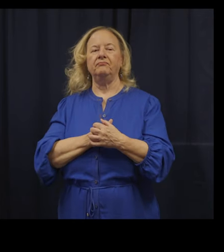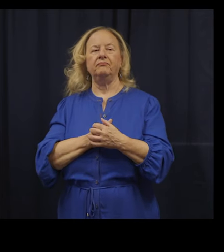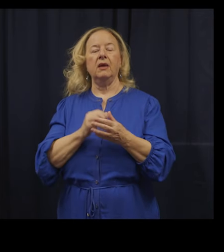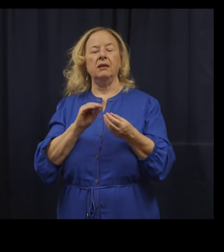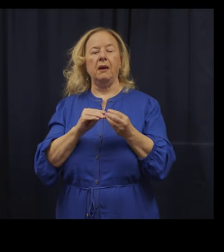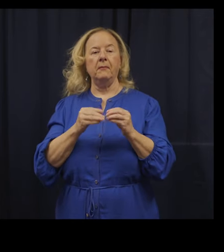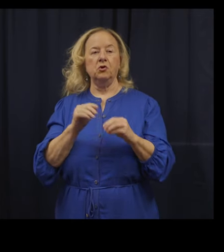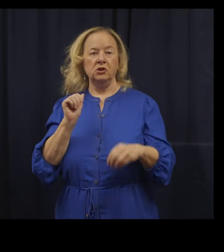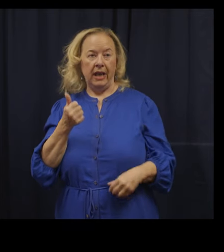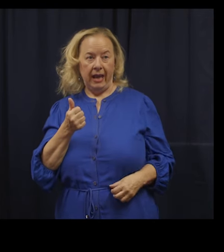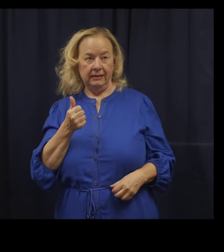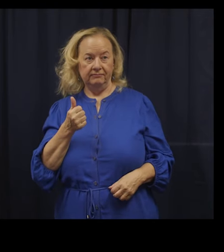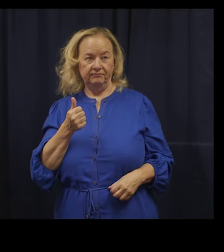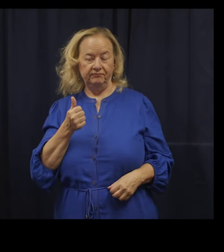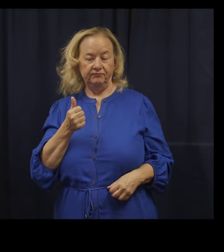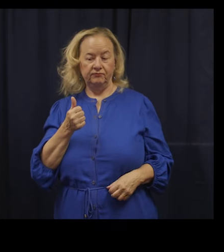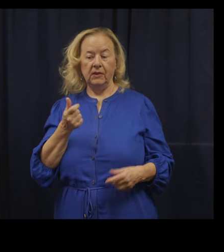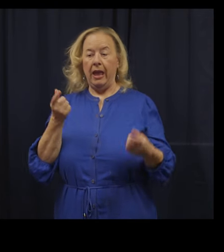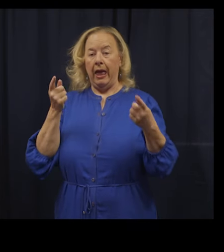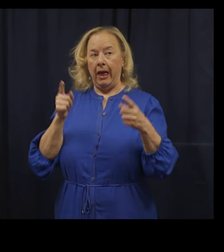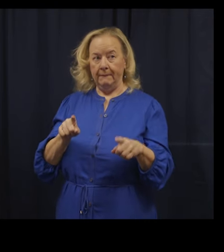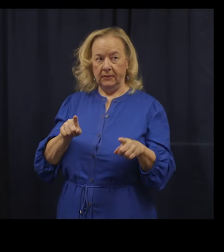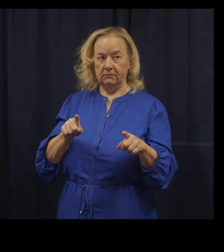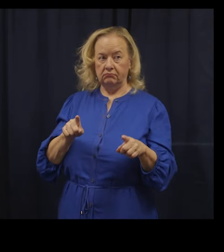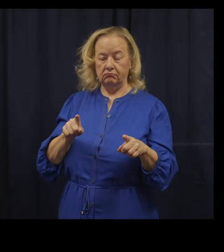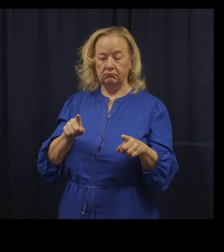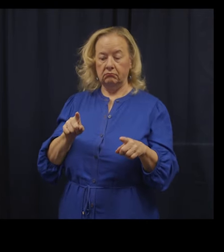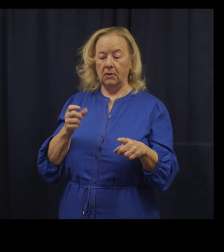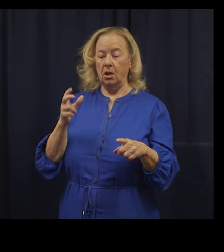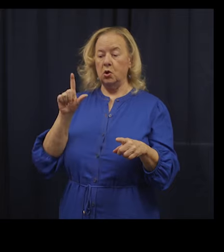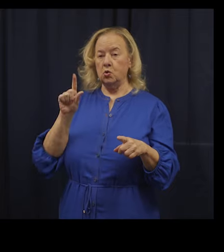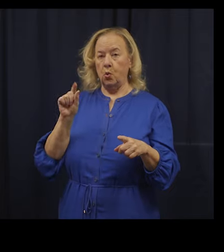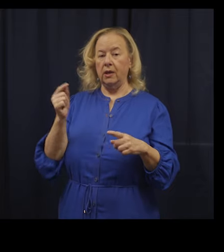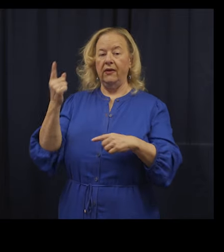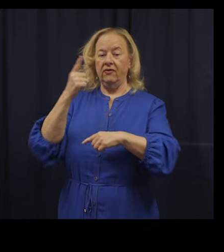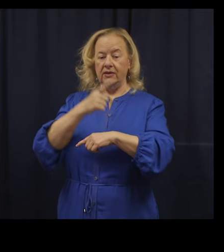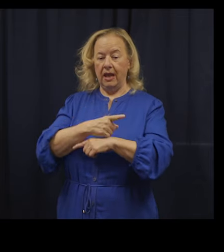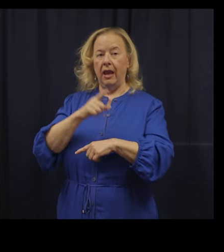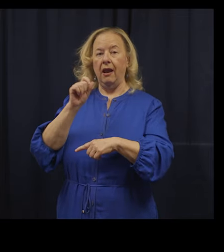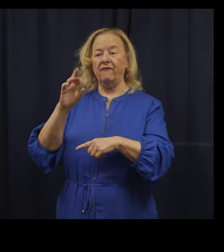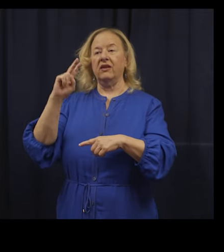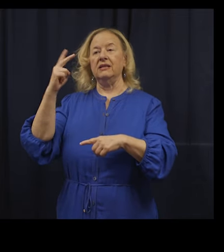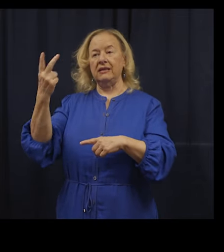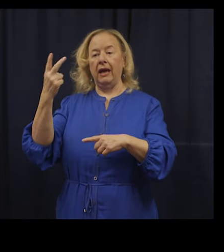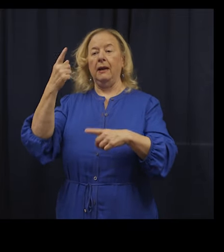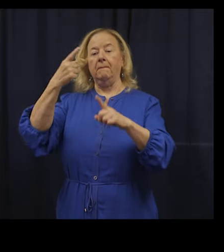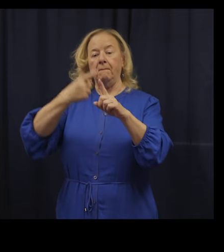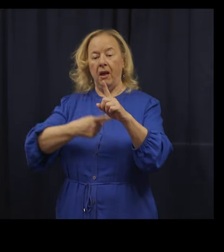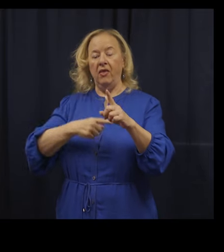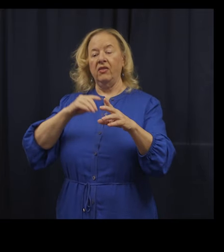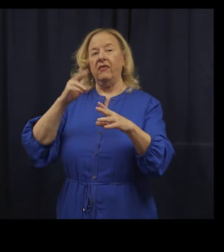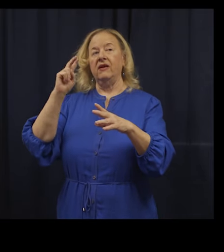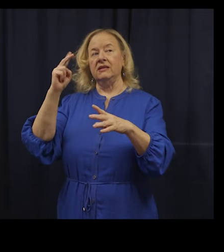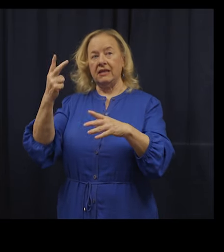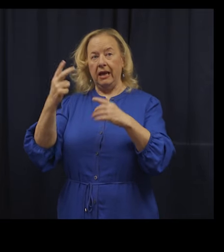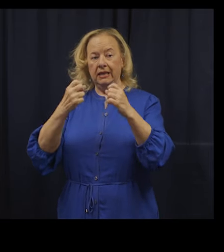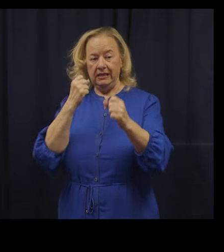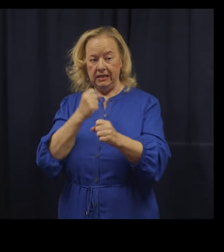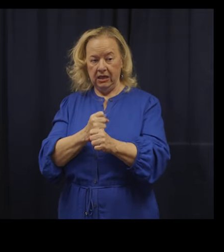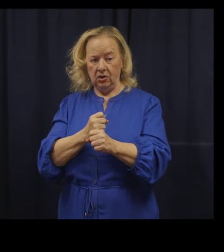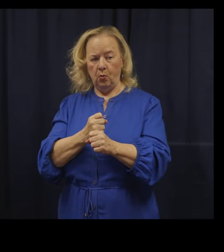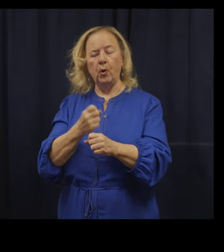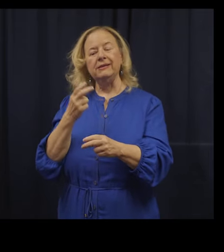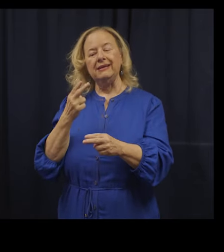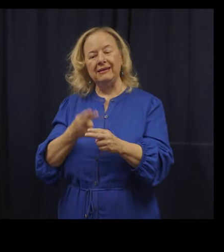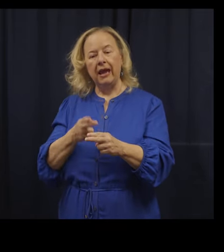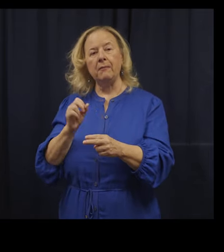Numbers 10. It came to pass on the 20th day of the second month in the second year. What's the name